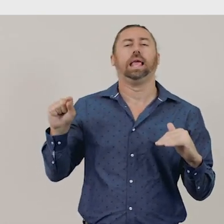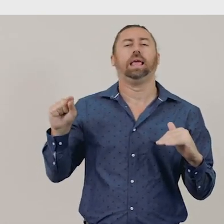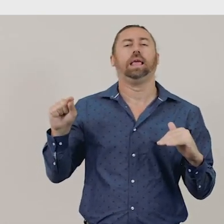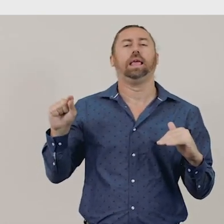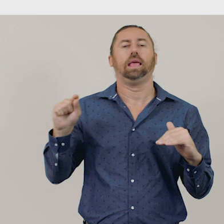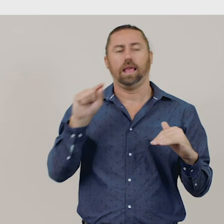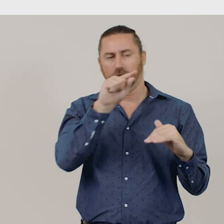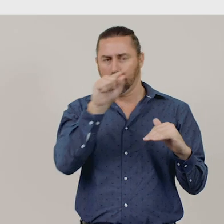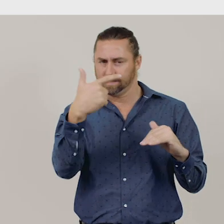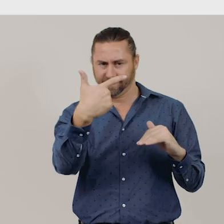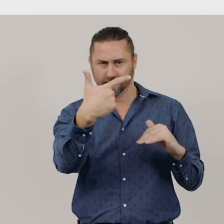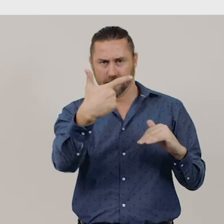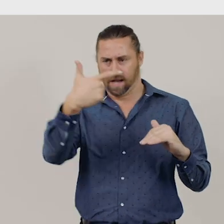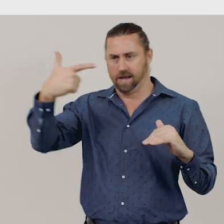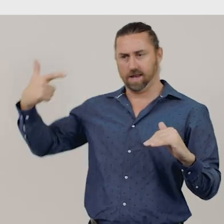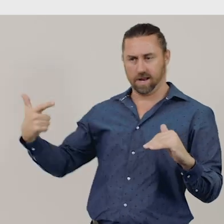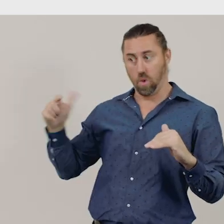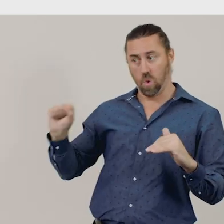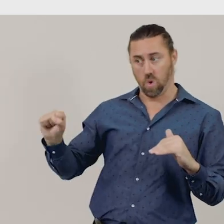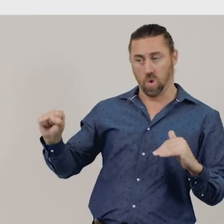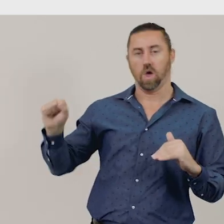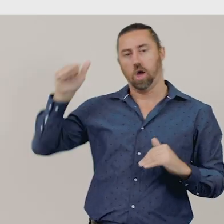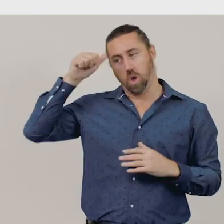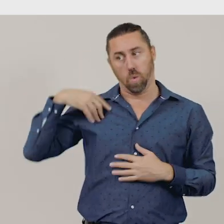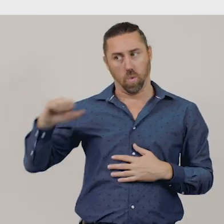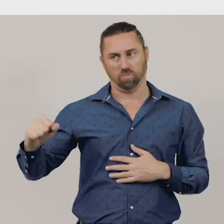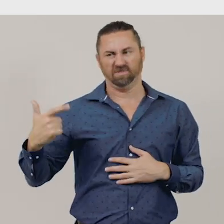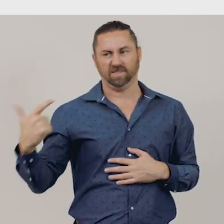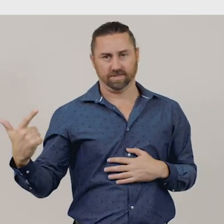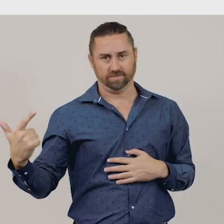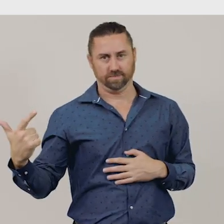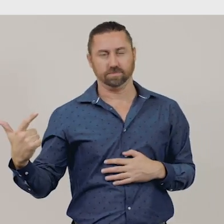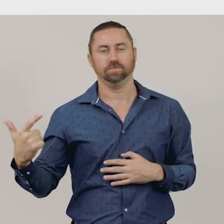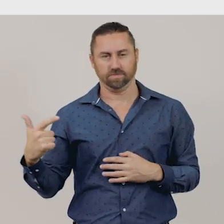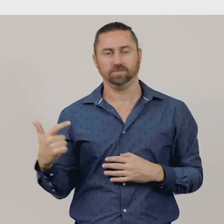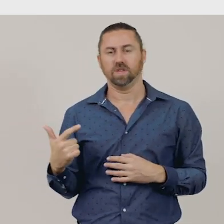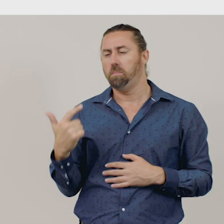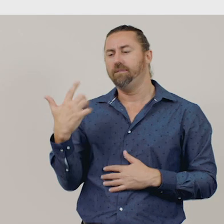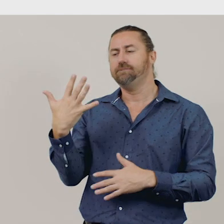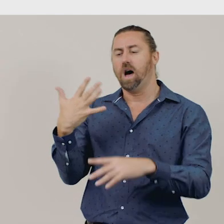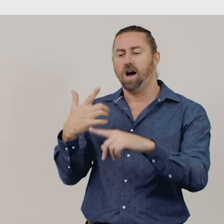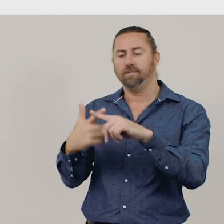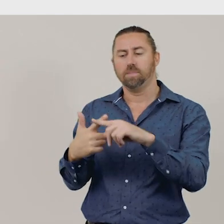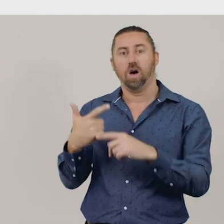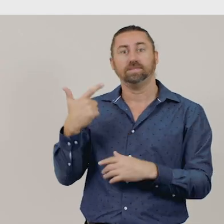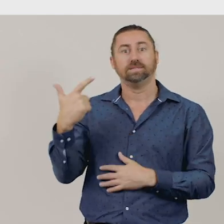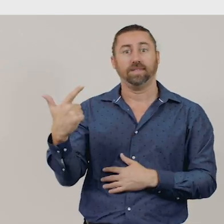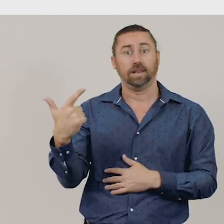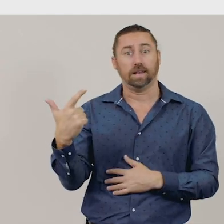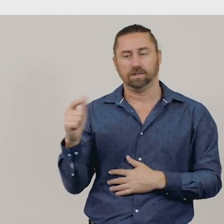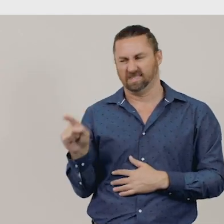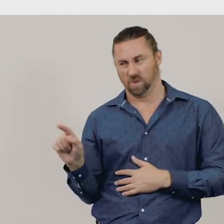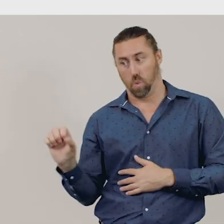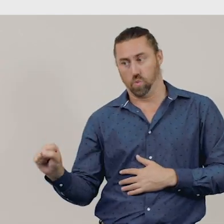Well, there's a difference of 7. We need to compensate by adding the 5 extra lots of 7. So